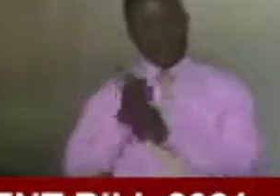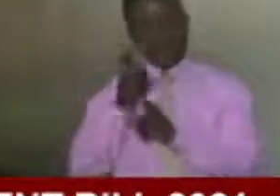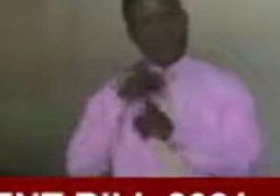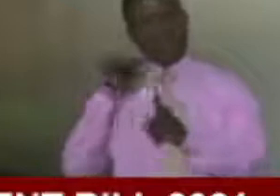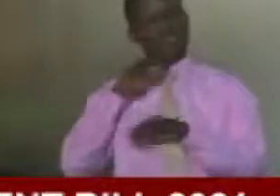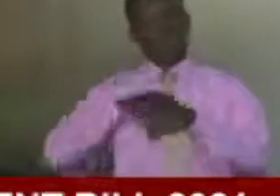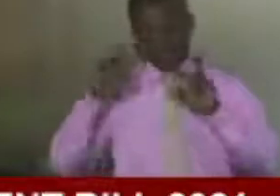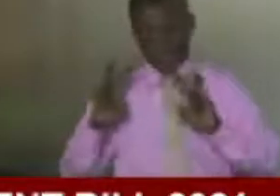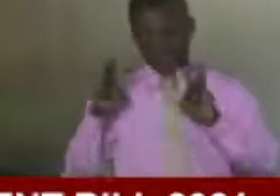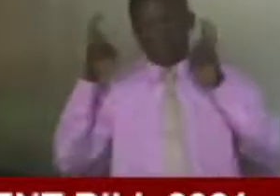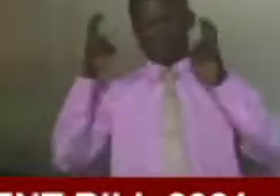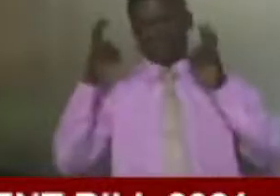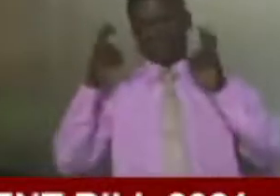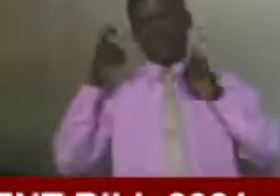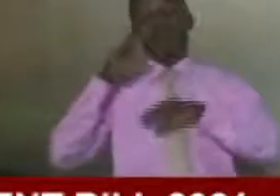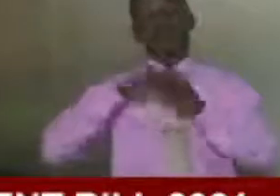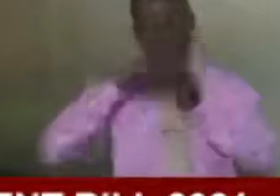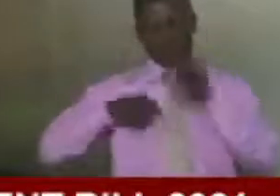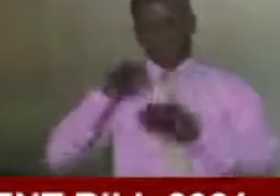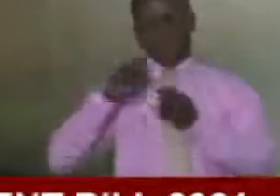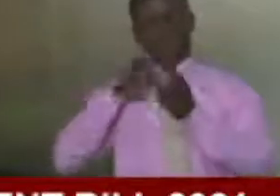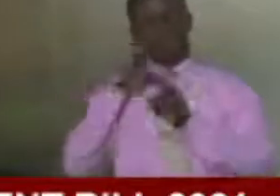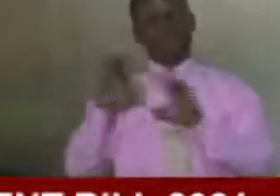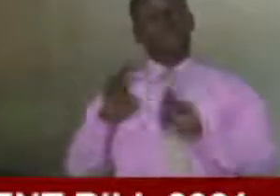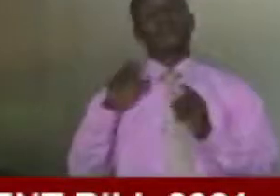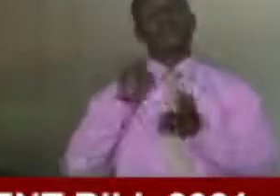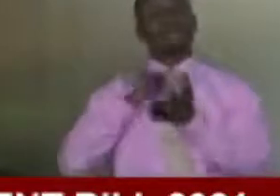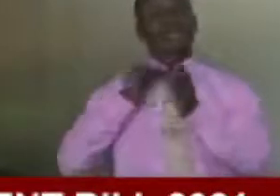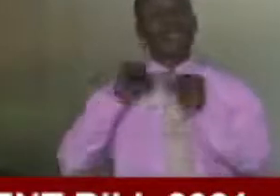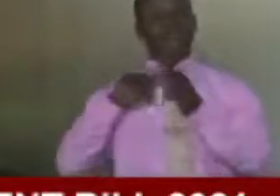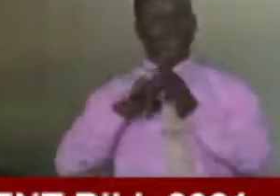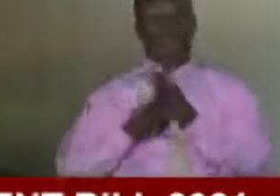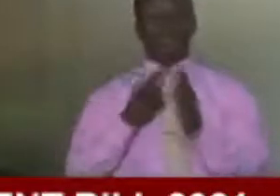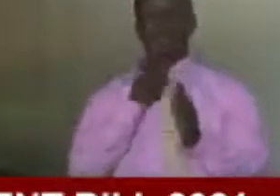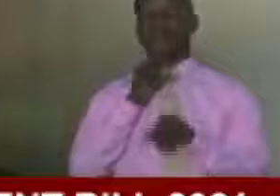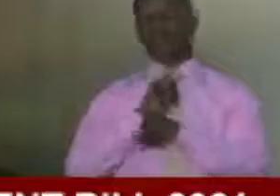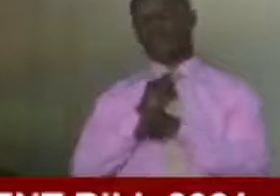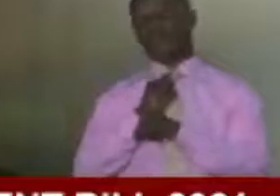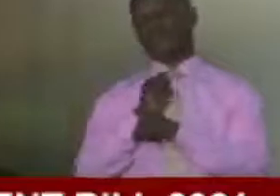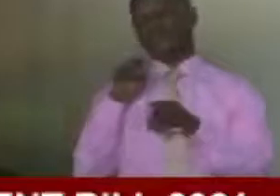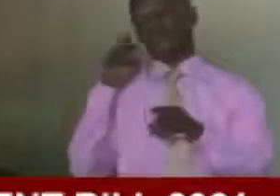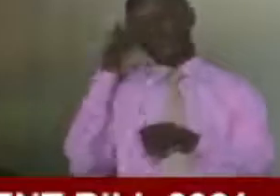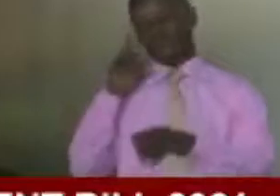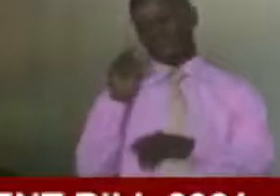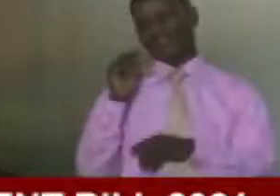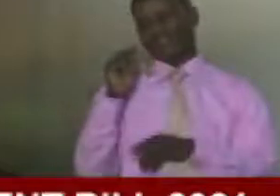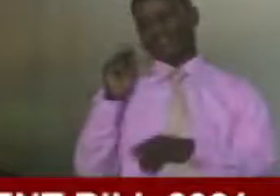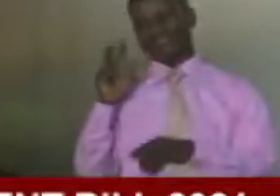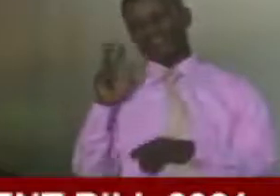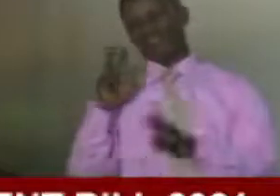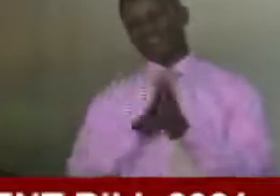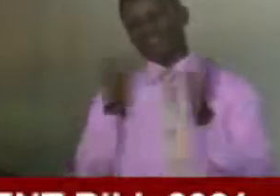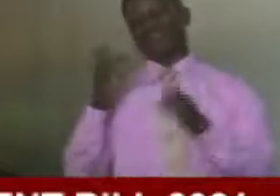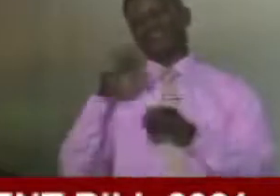issue what needs to be done, so that they can start serious work with the 2023 general elections. All